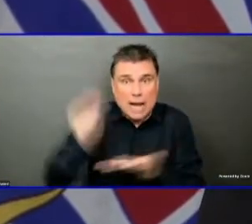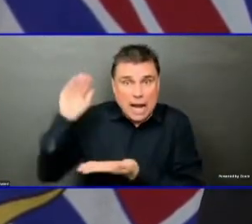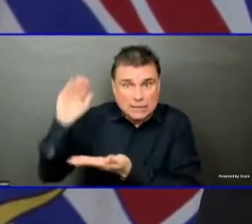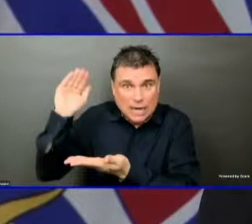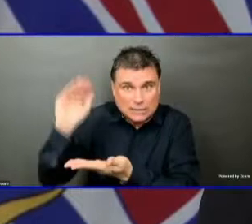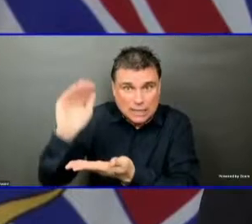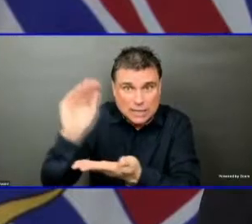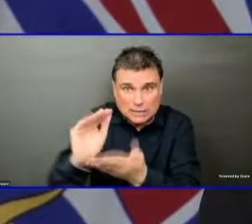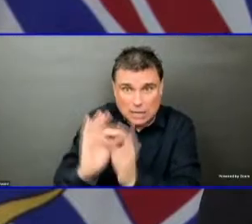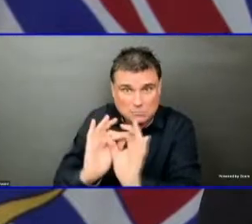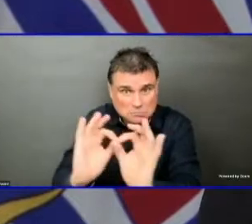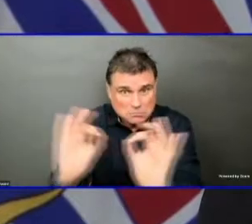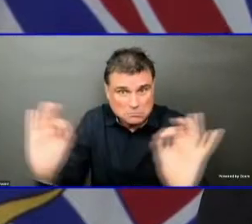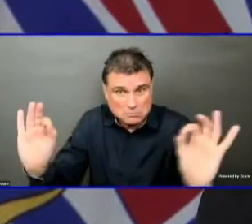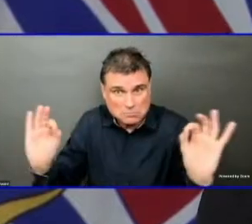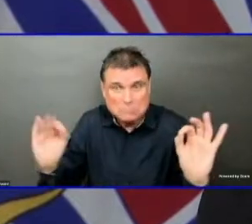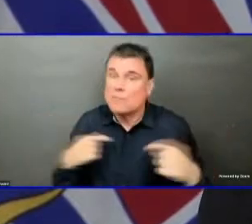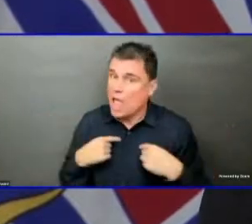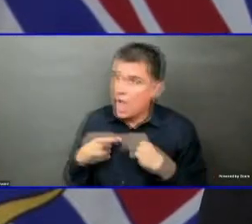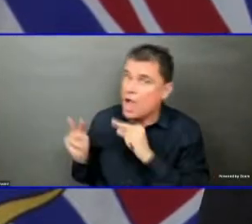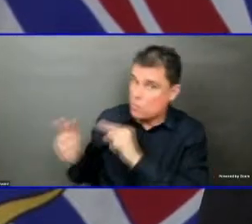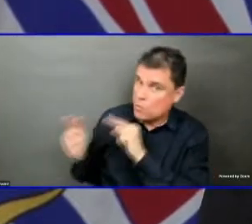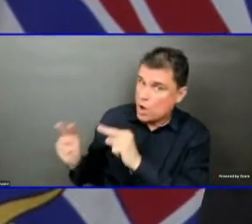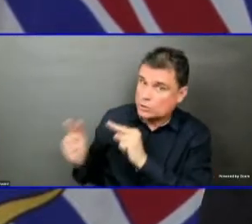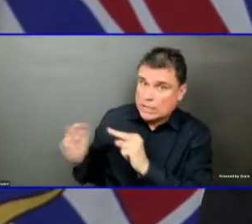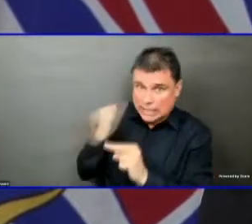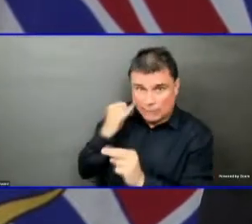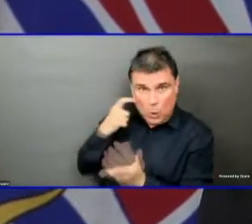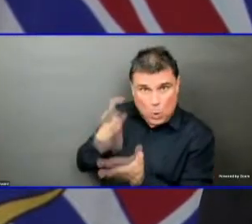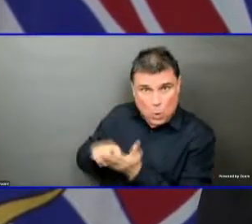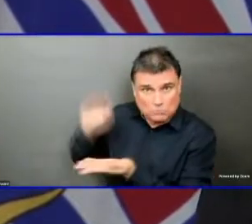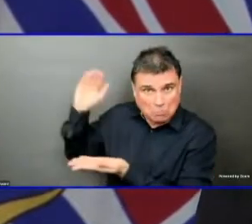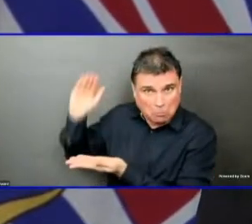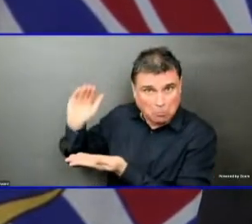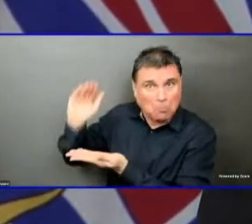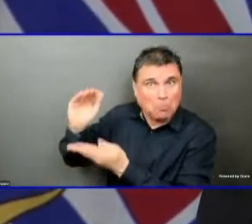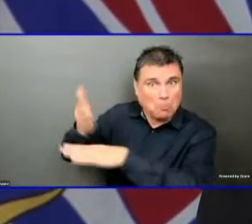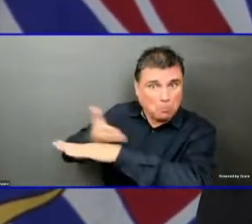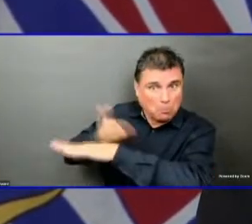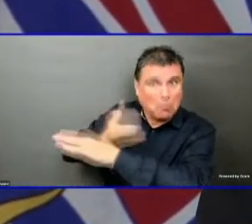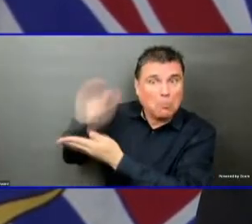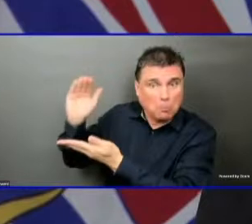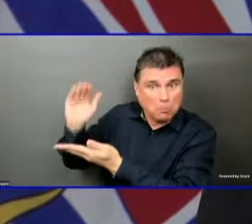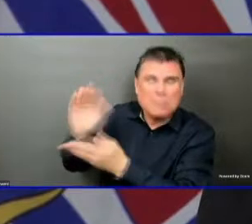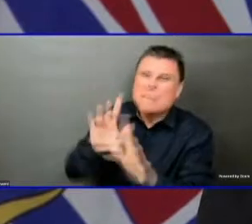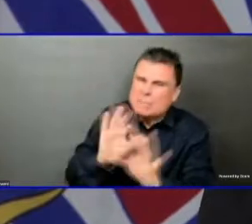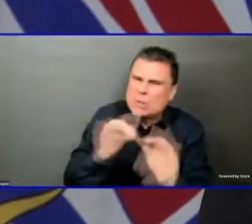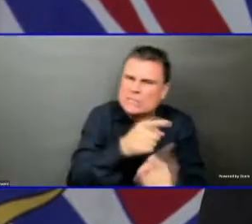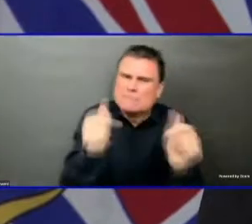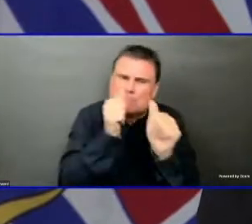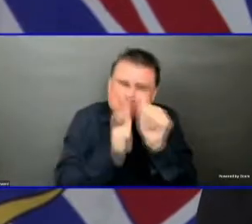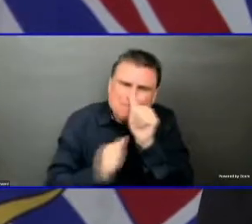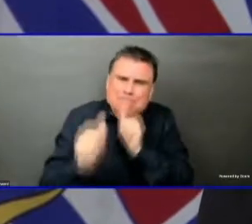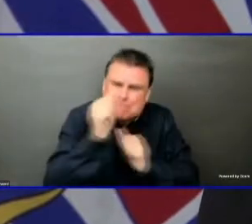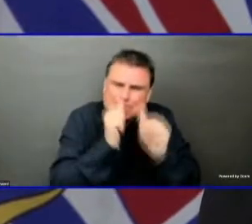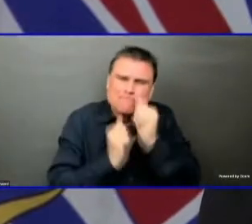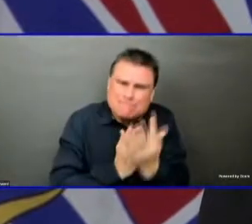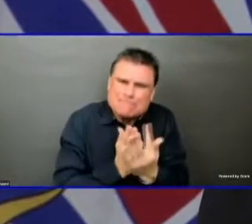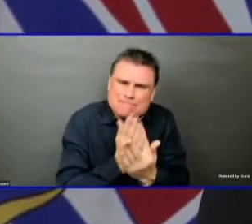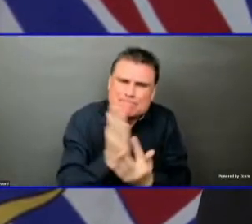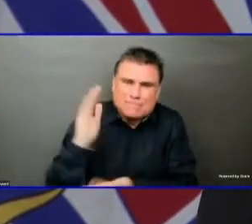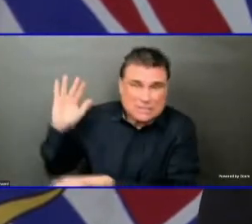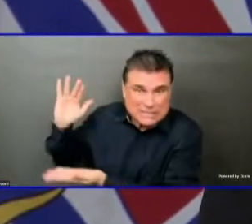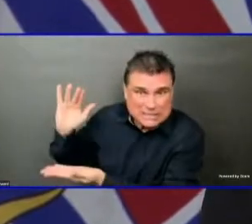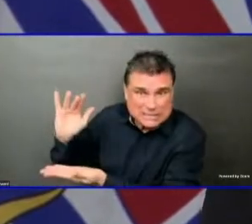watching through the hard push that we have on right now to the end of this month. We need to continue